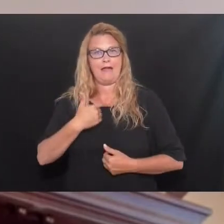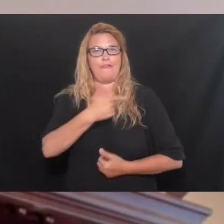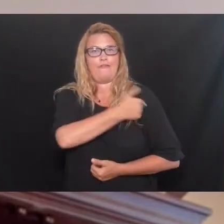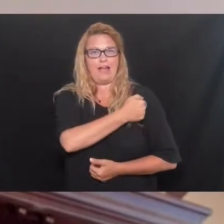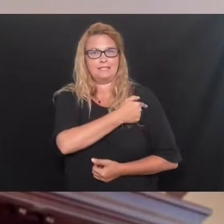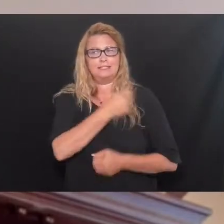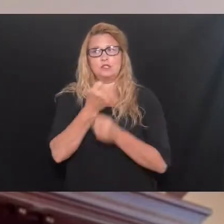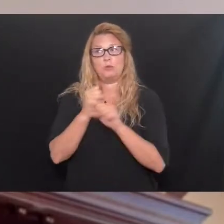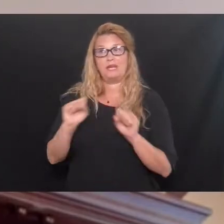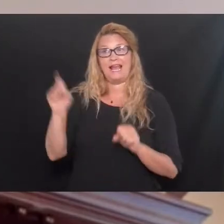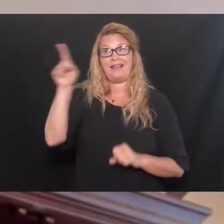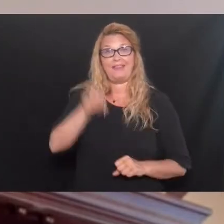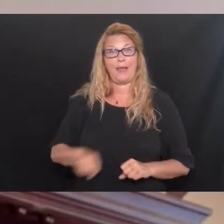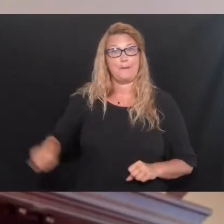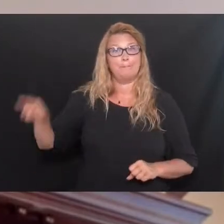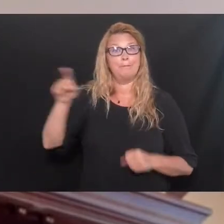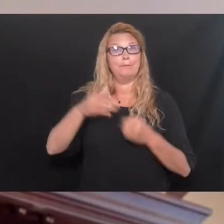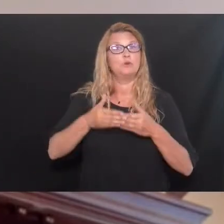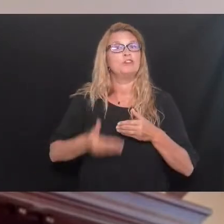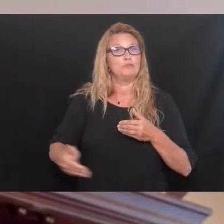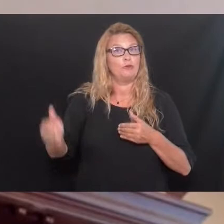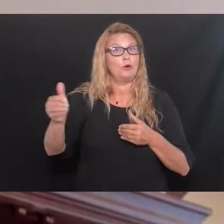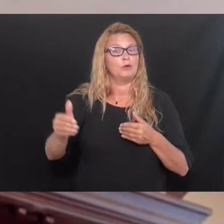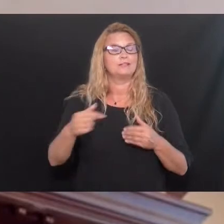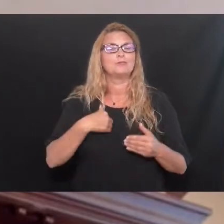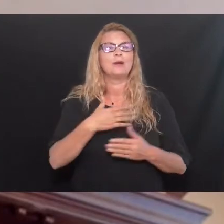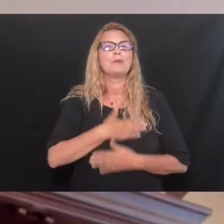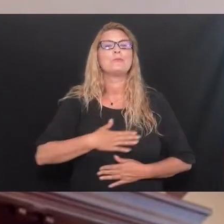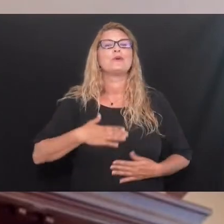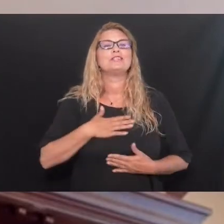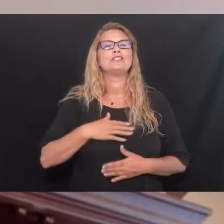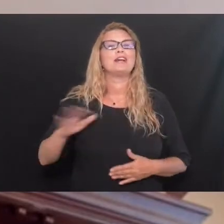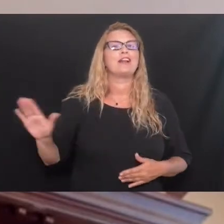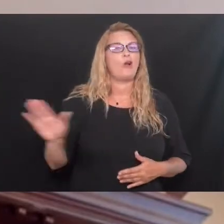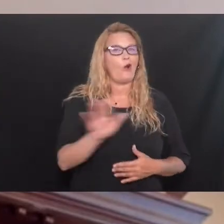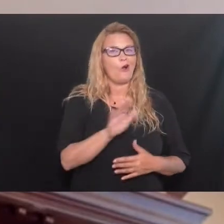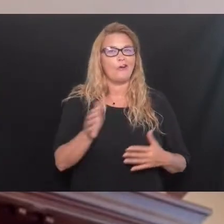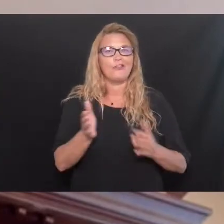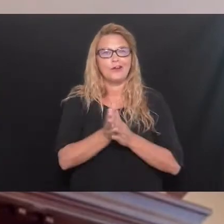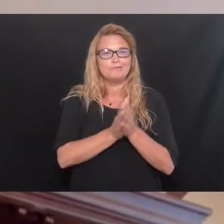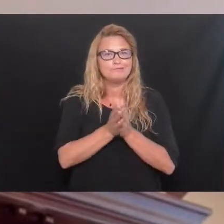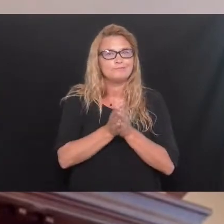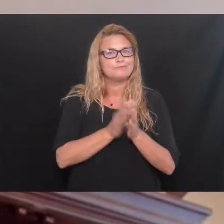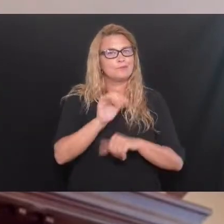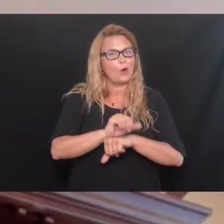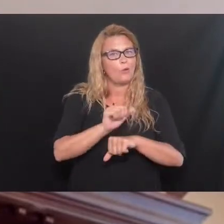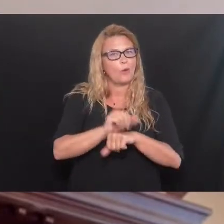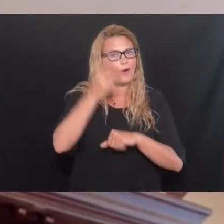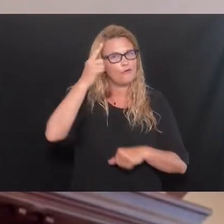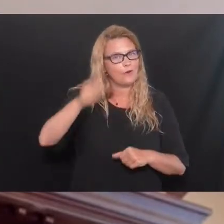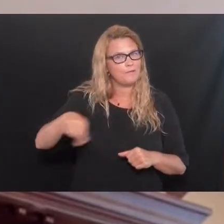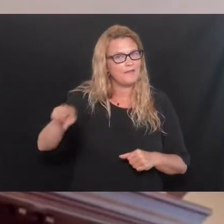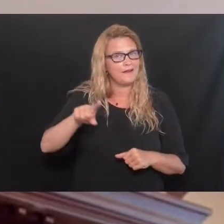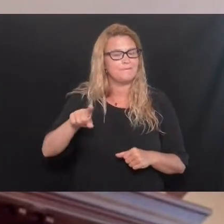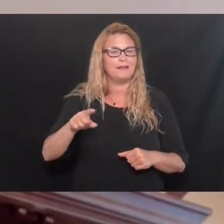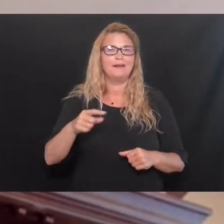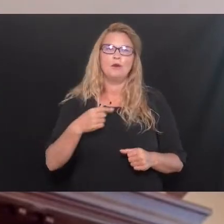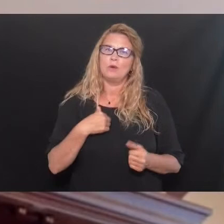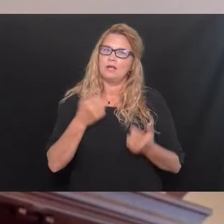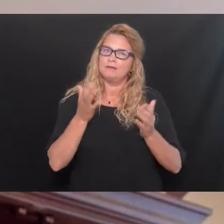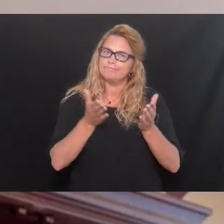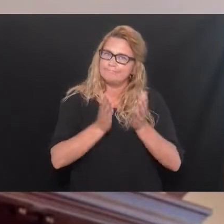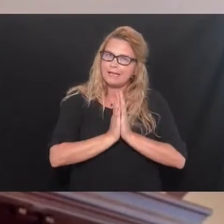we can protect them going forward. So appreciate all the efforts of those groups. We will continue to press, and I'd ask all